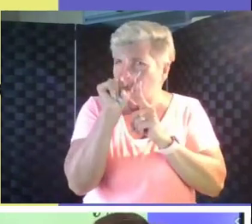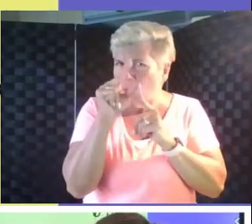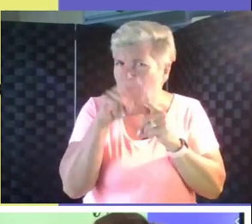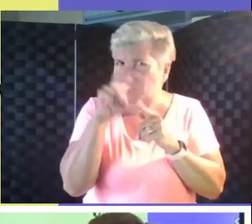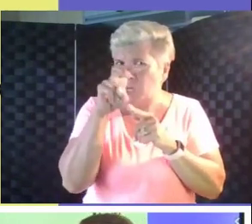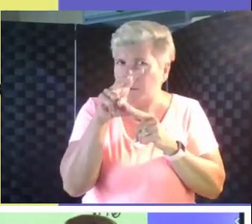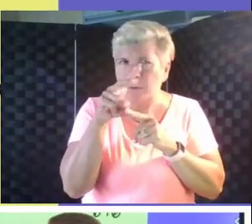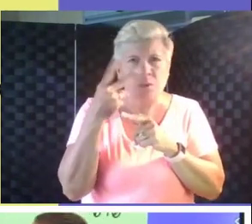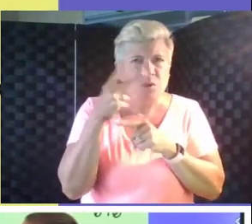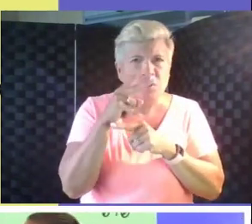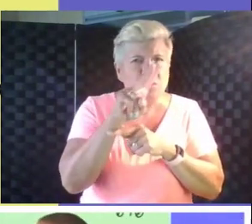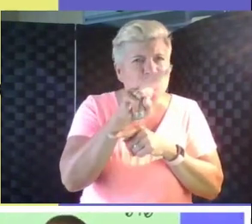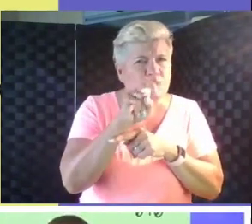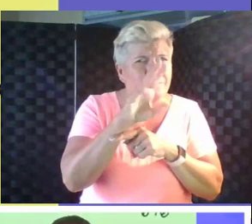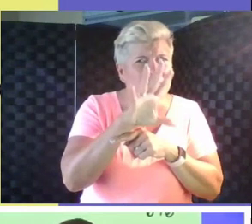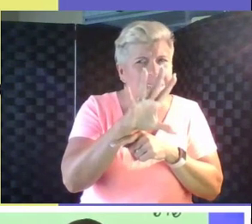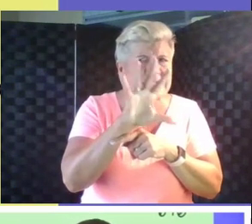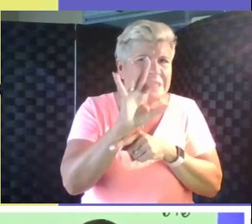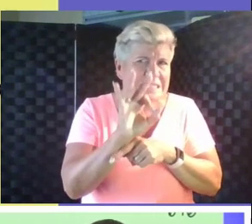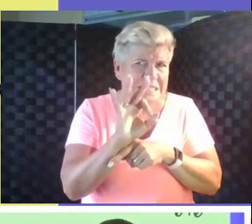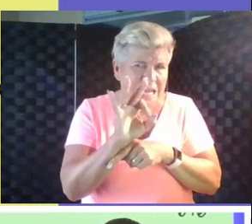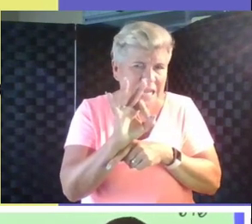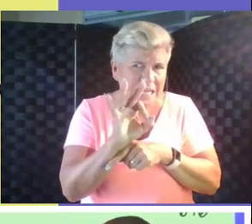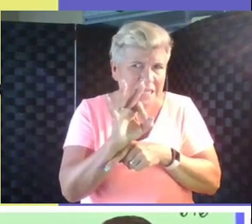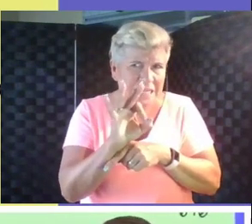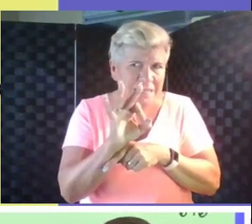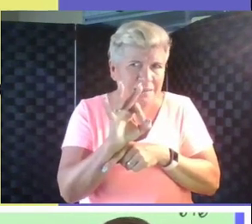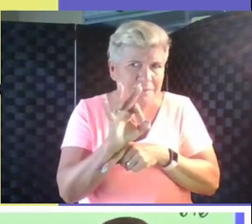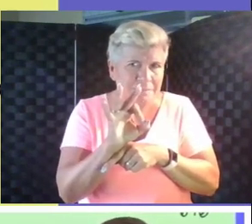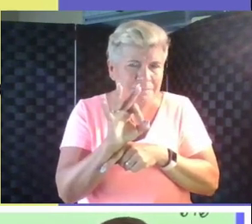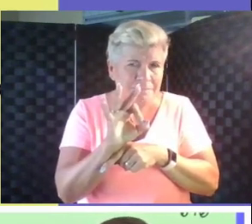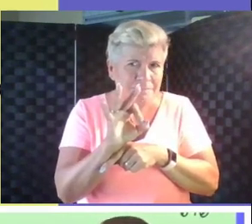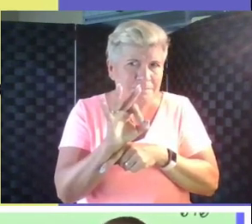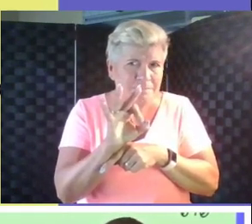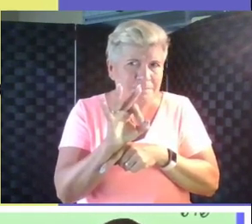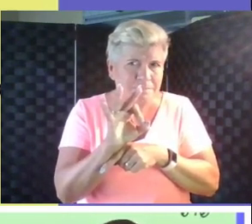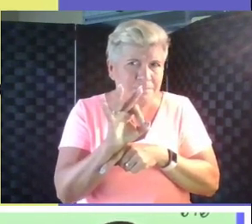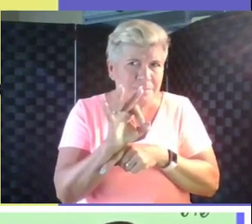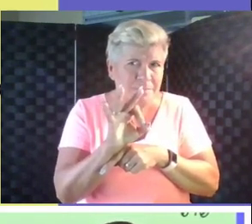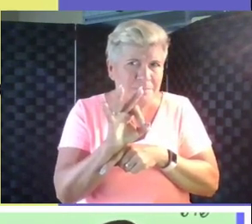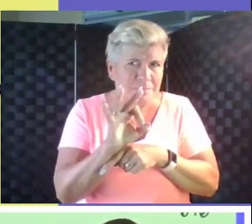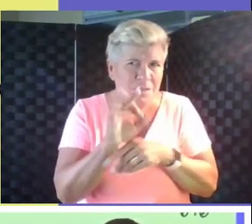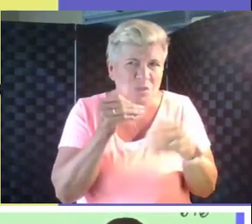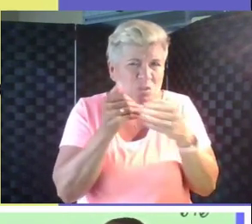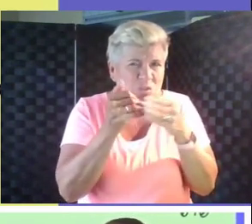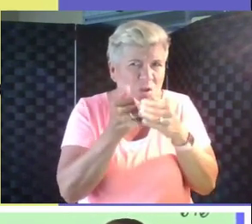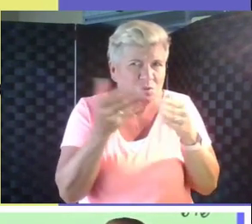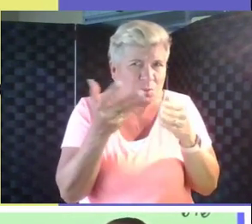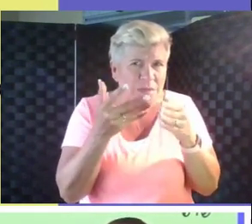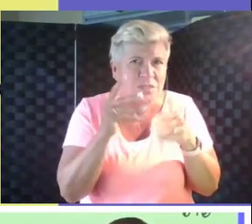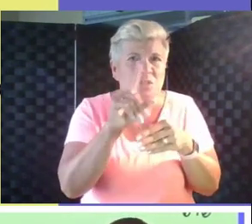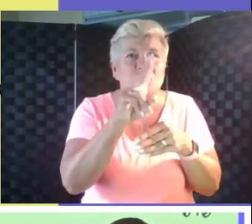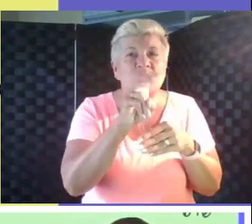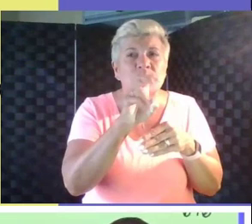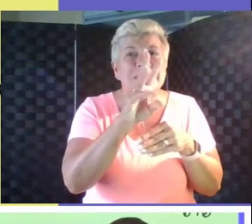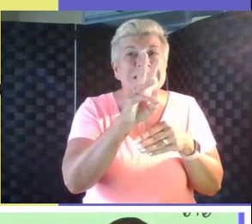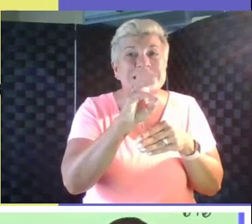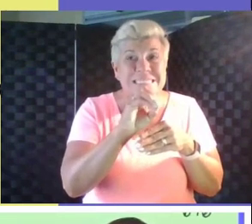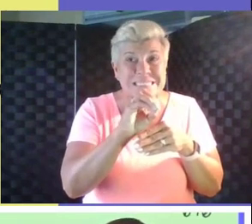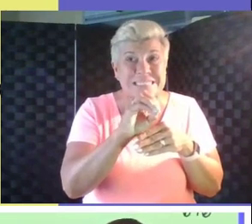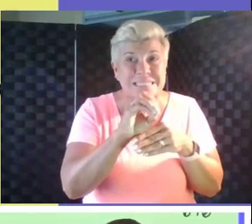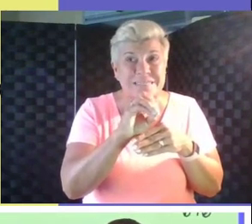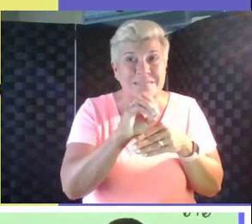jump. Look at the number I'm starting with, 259. Well, that's really, really close to